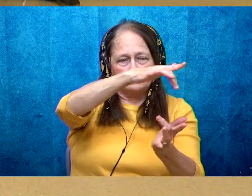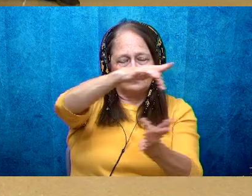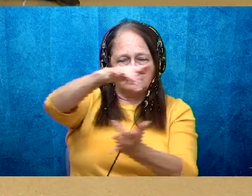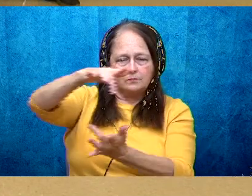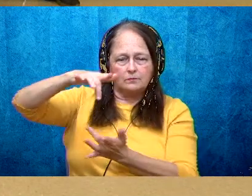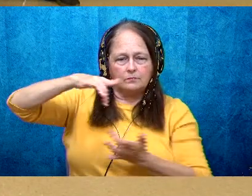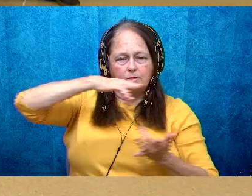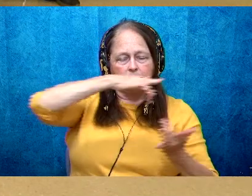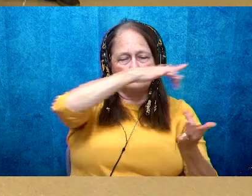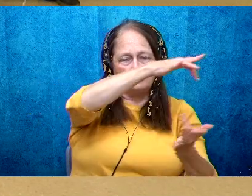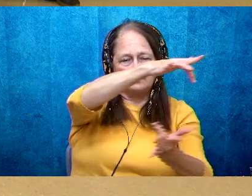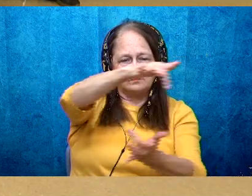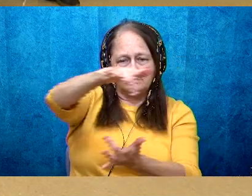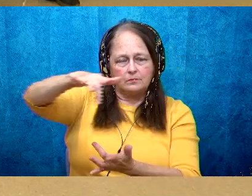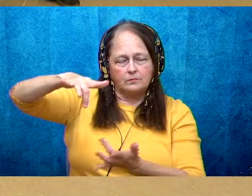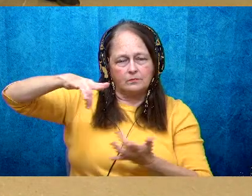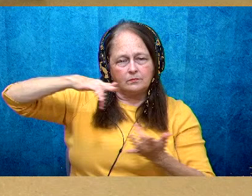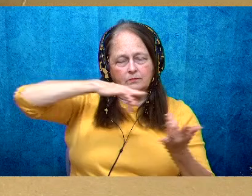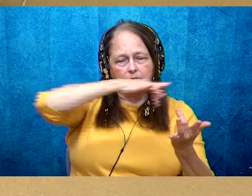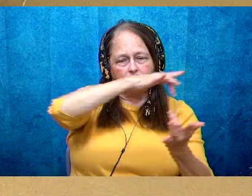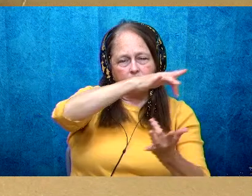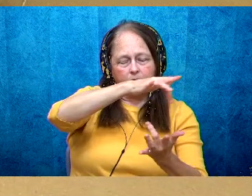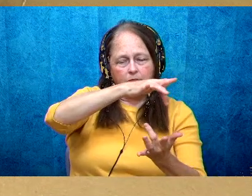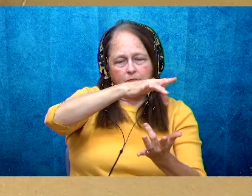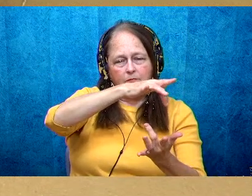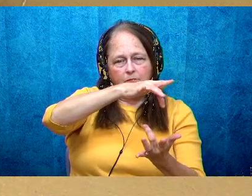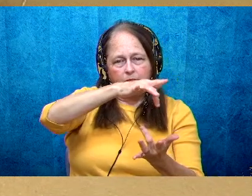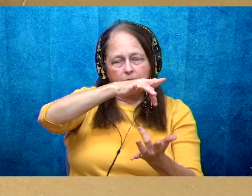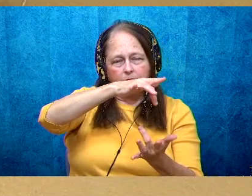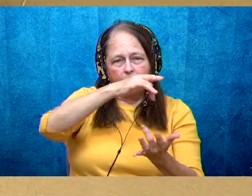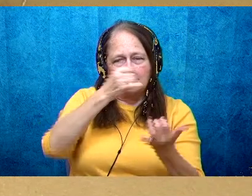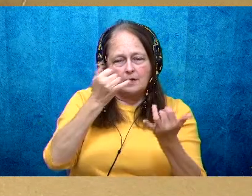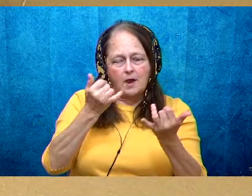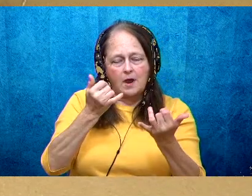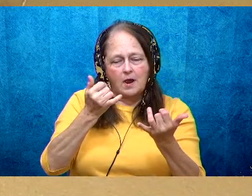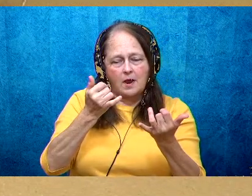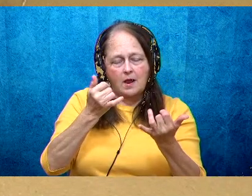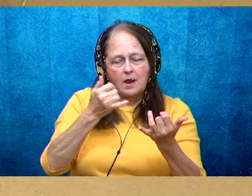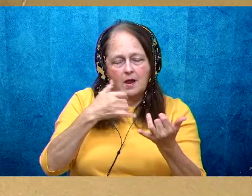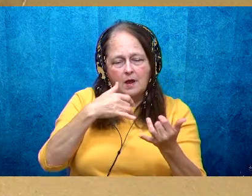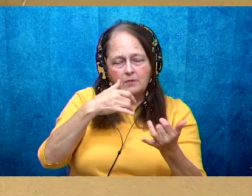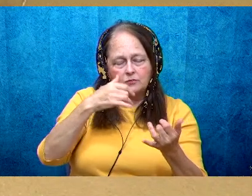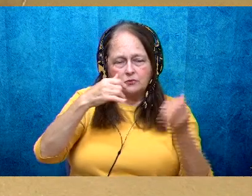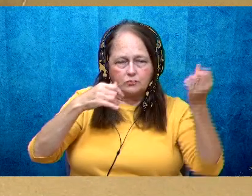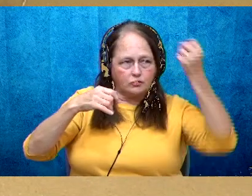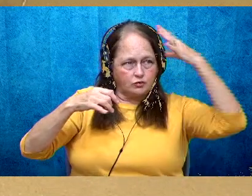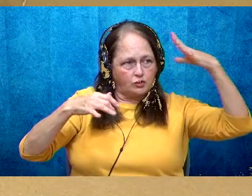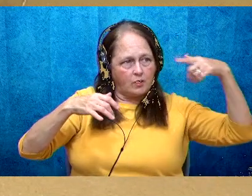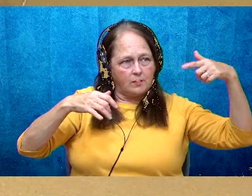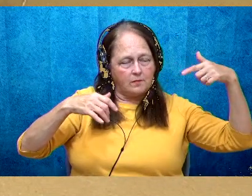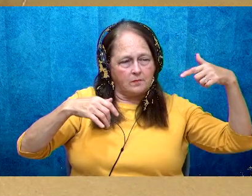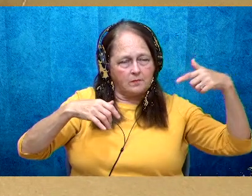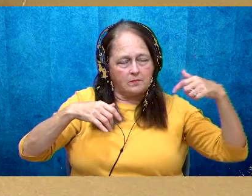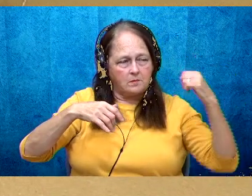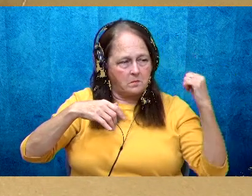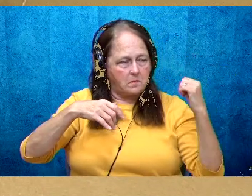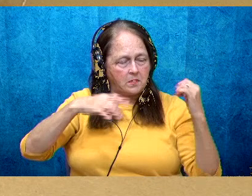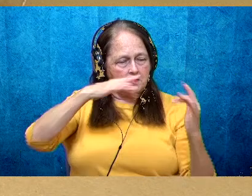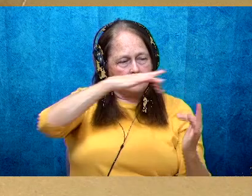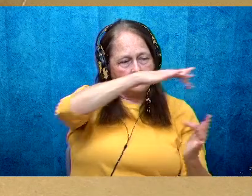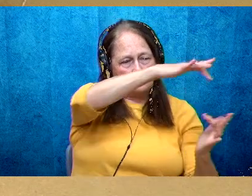we're still tilted like this. When I come over, now I'm behind the sun, I'm still tilted like